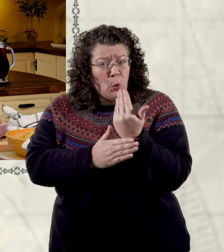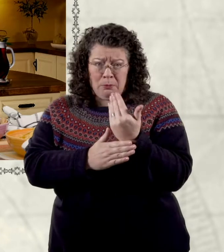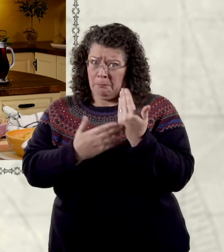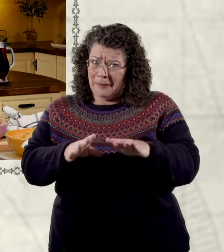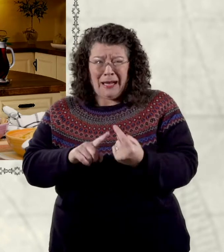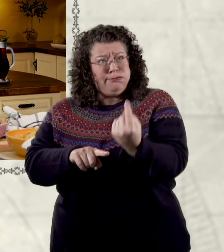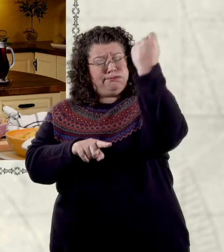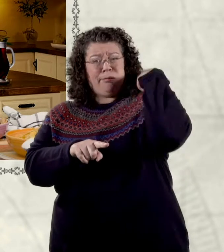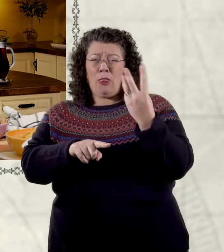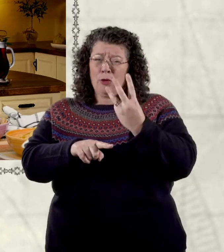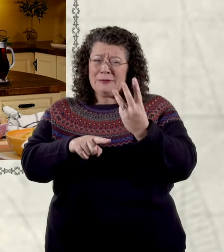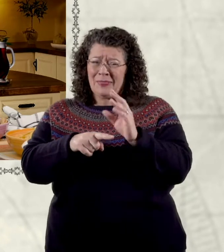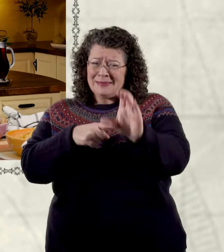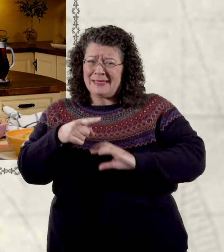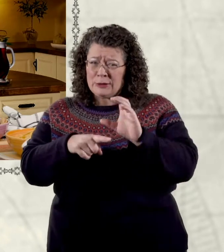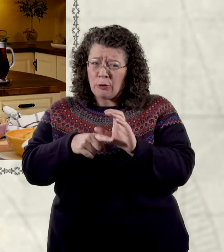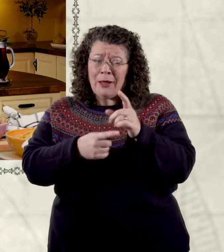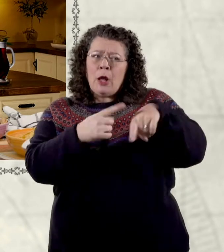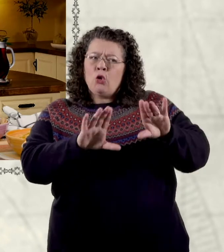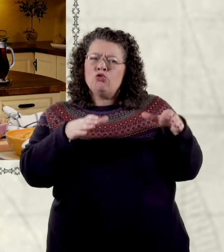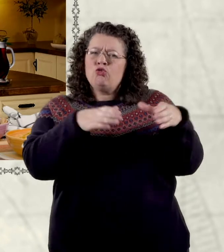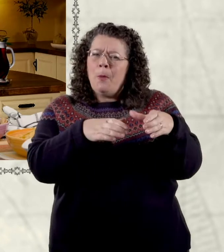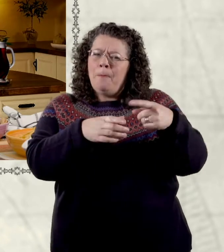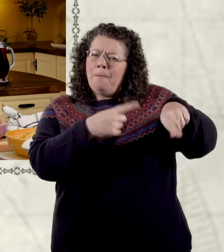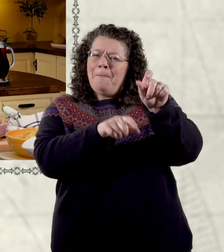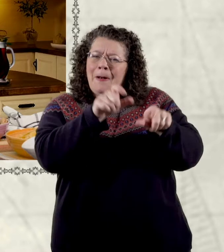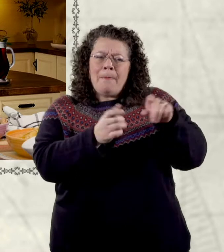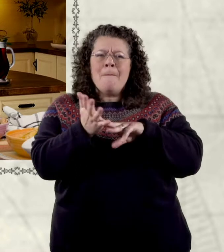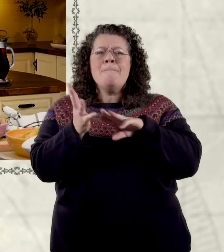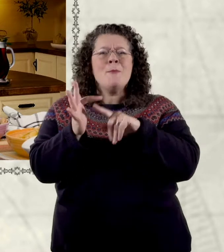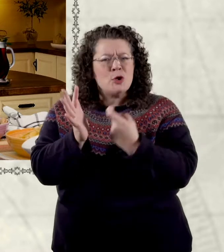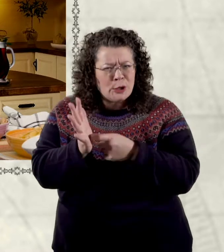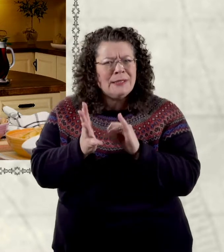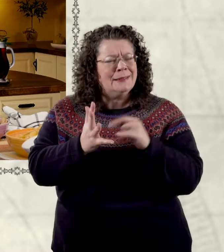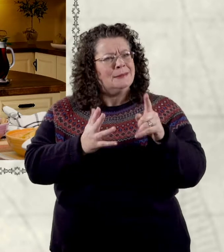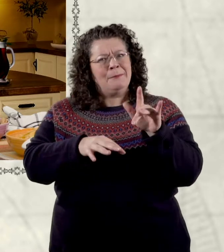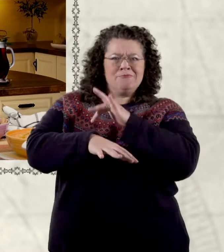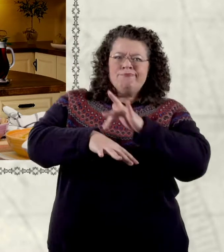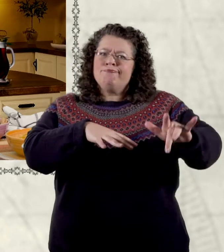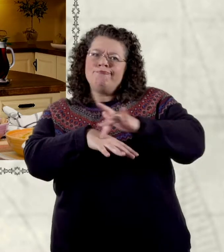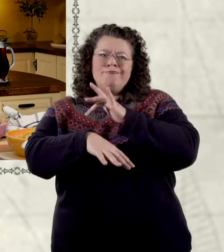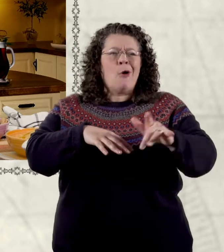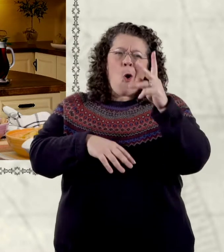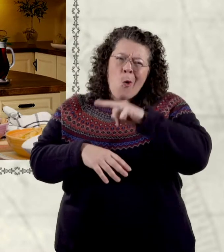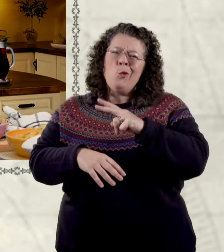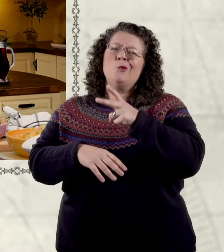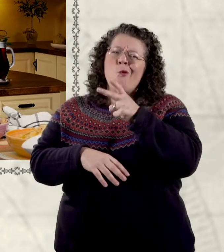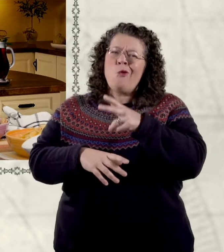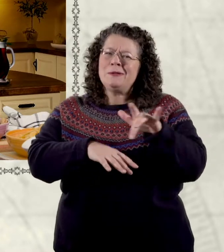the 13th century, groups of people called mummers used to perform what they called old horse